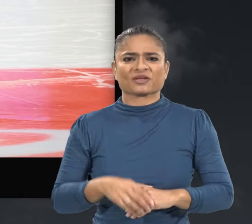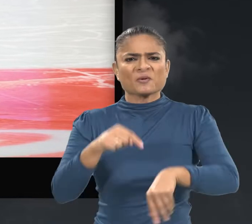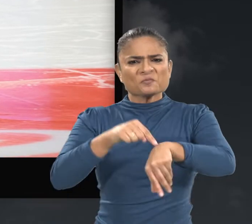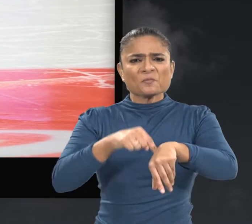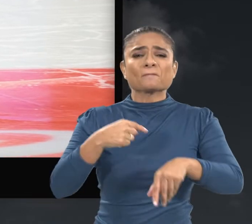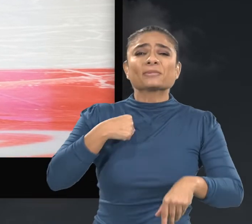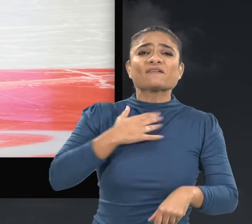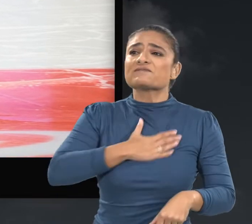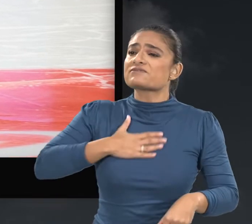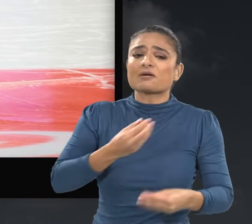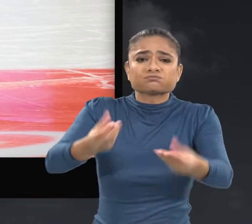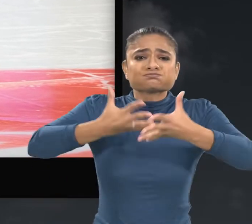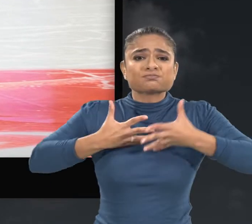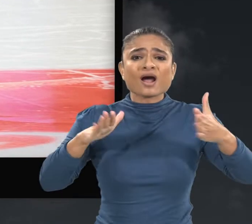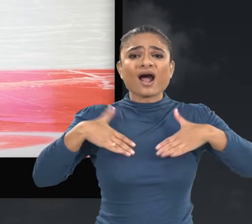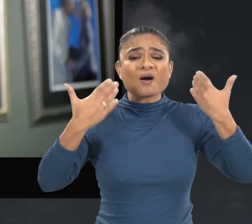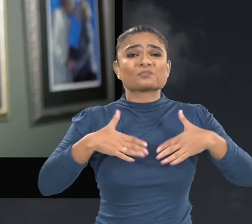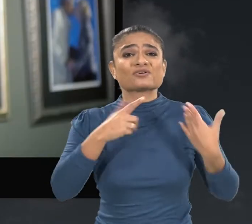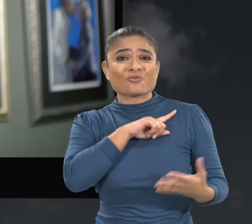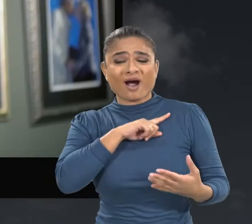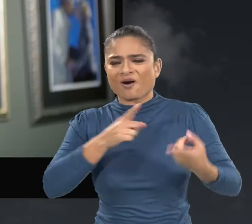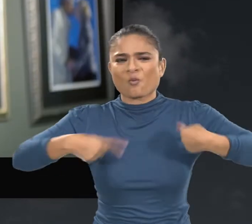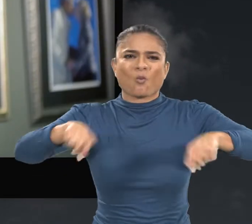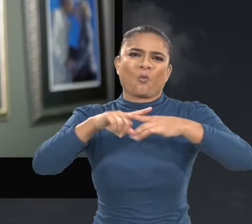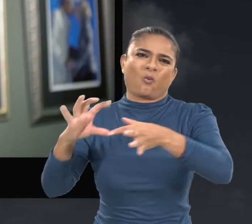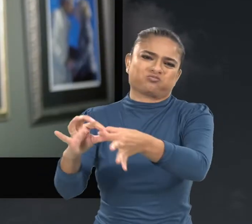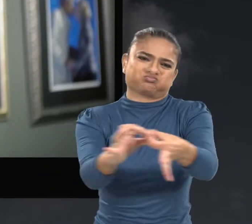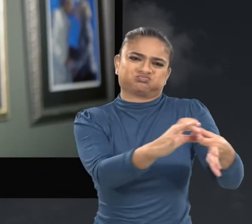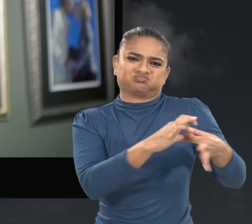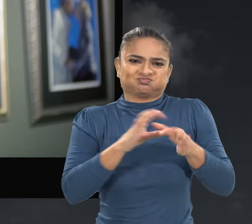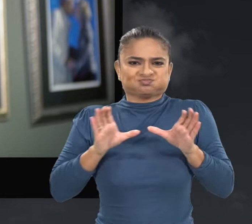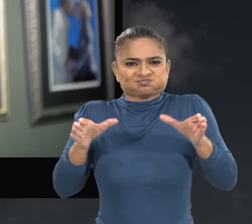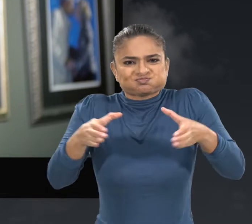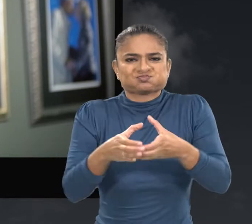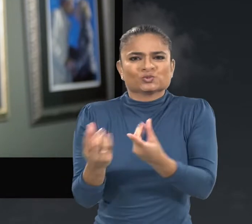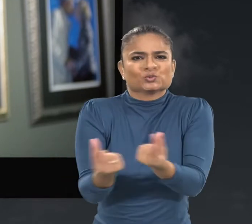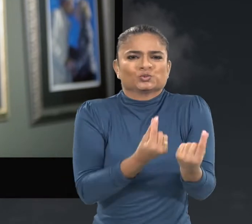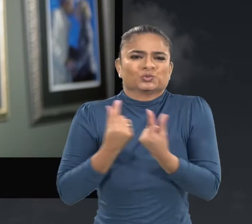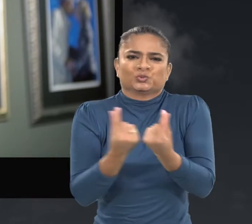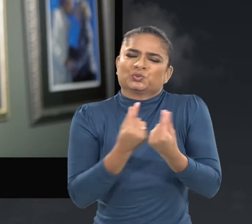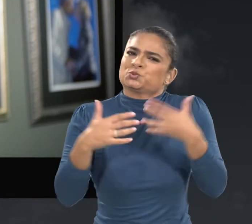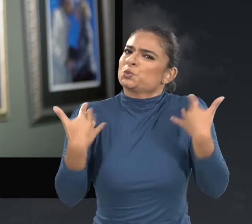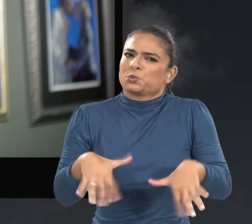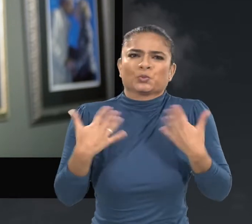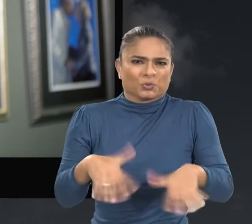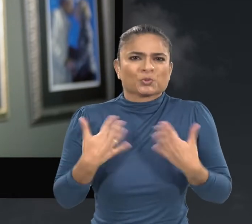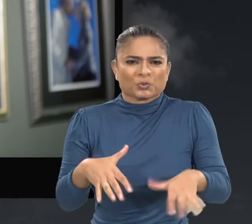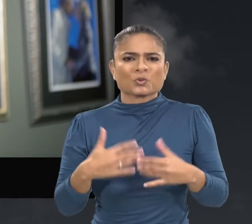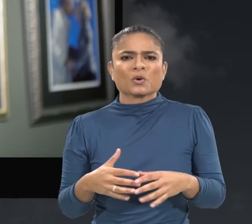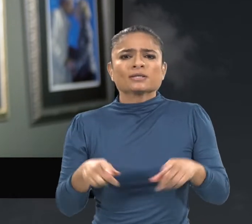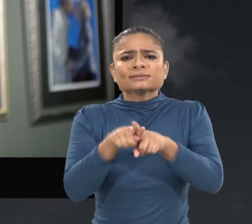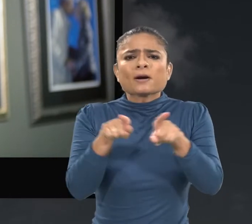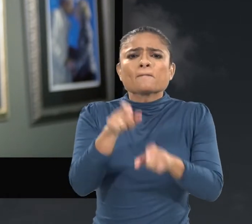Oh, and to time Kore arel batun like oskabana lindwa bolgata